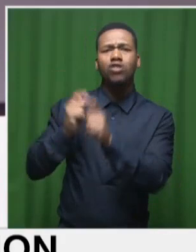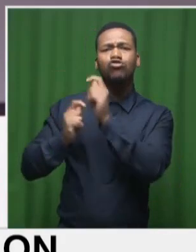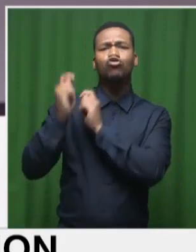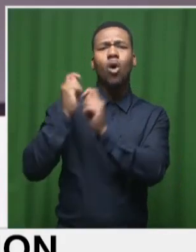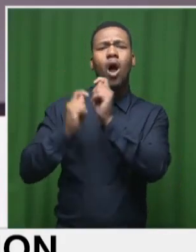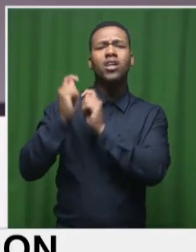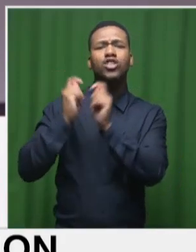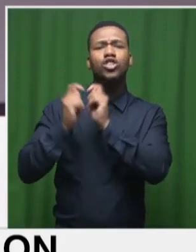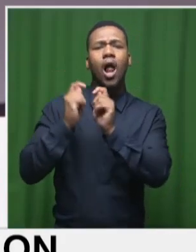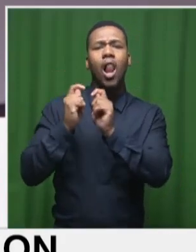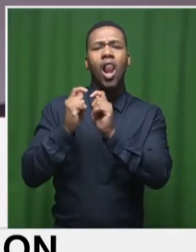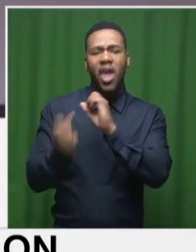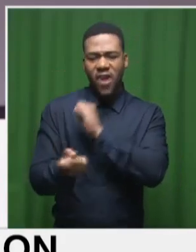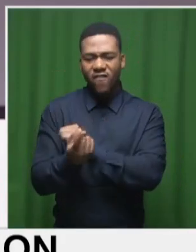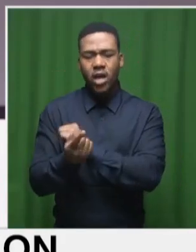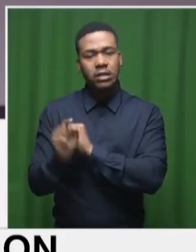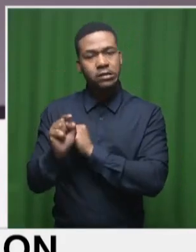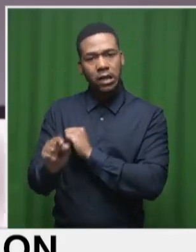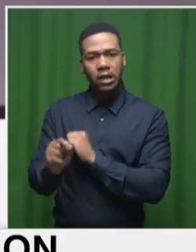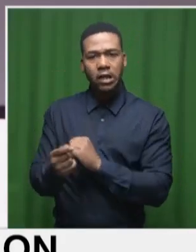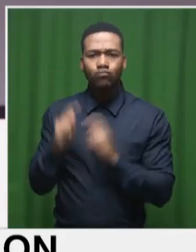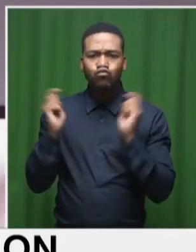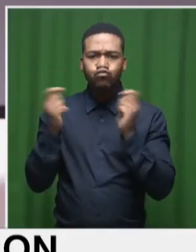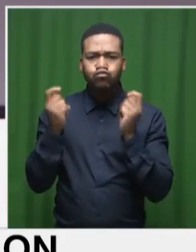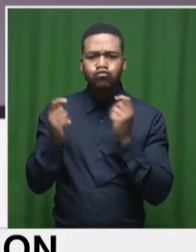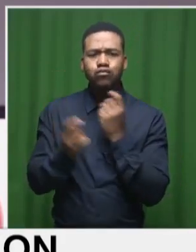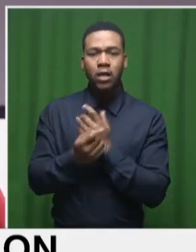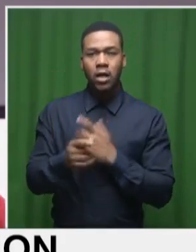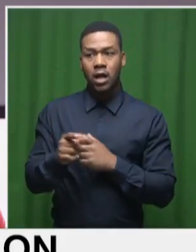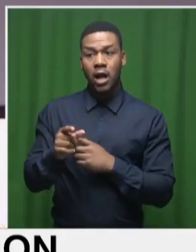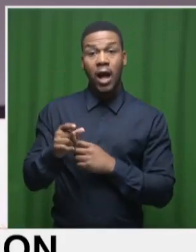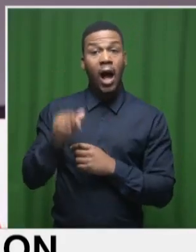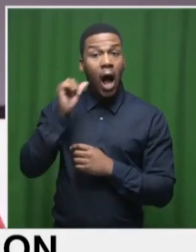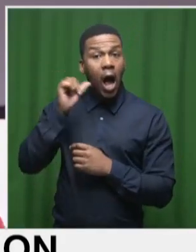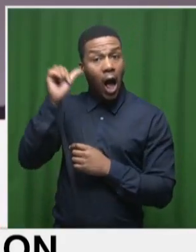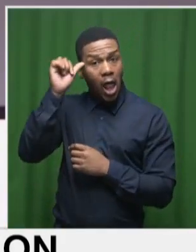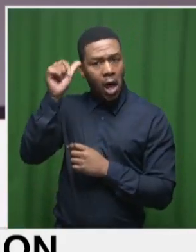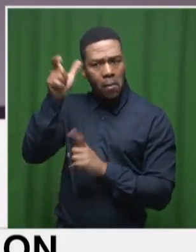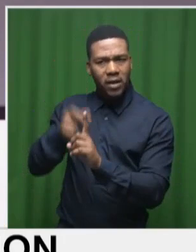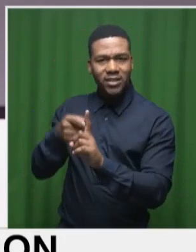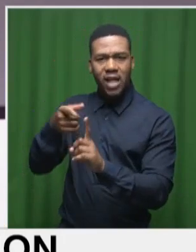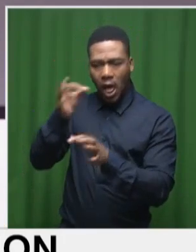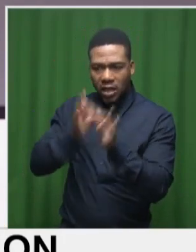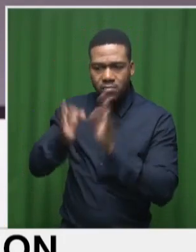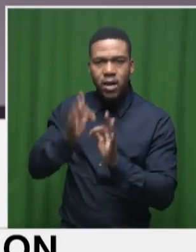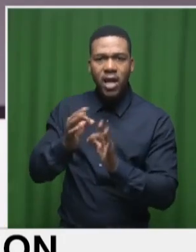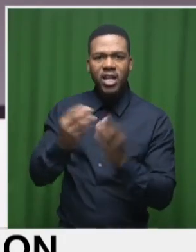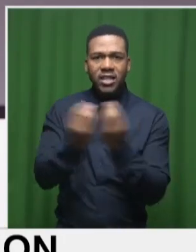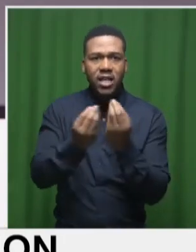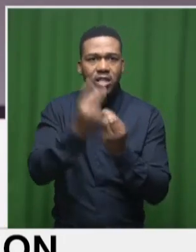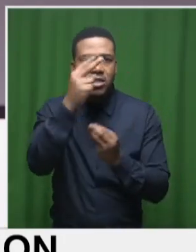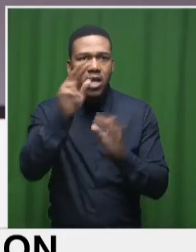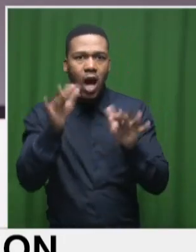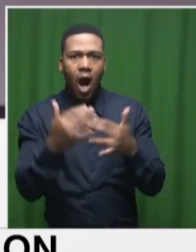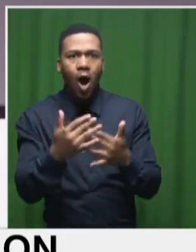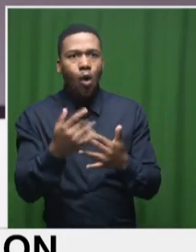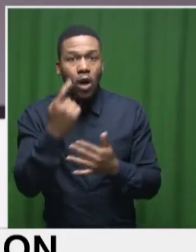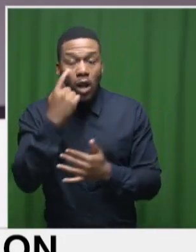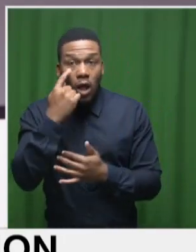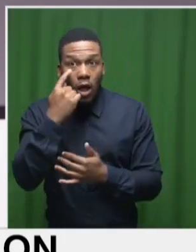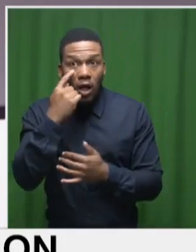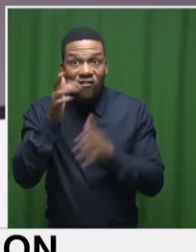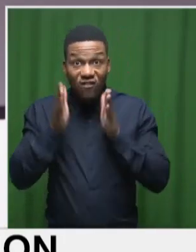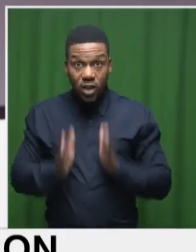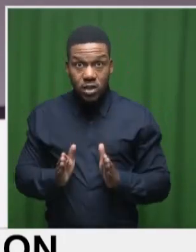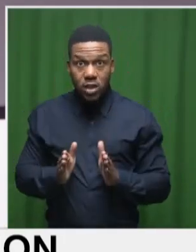So they were talking about how we see things, which is see things in real time, like how I see you now, and also how we